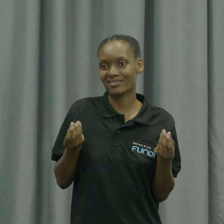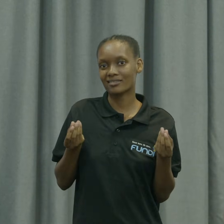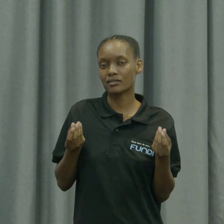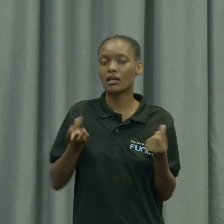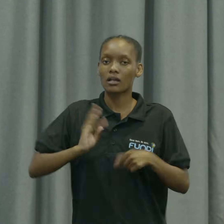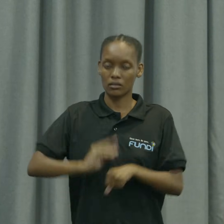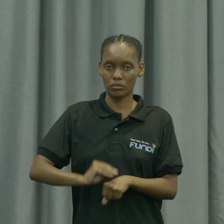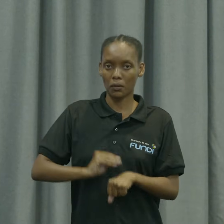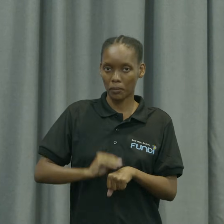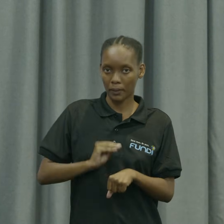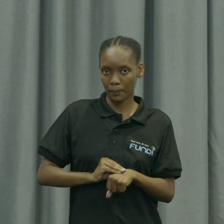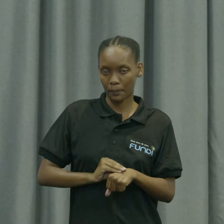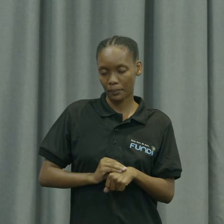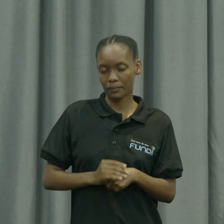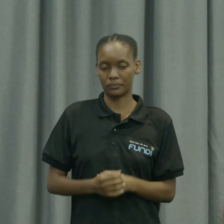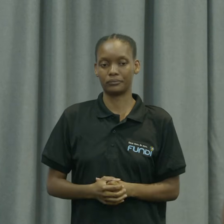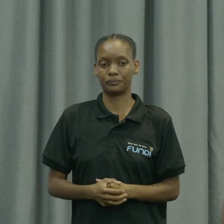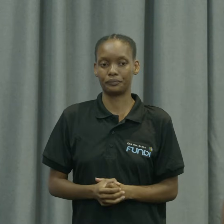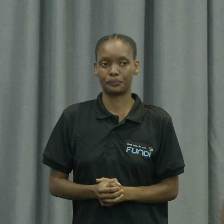cause.